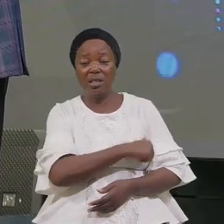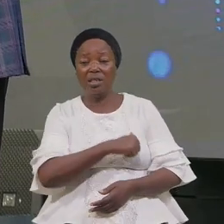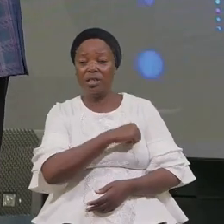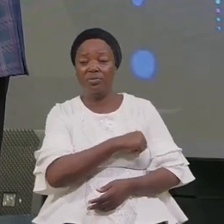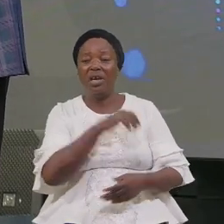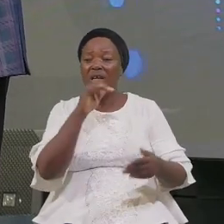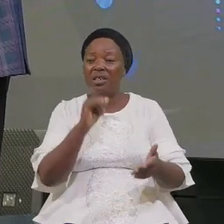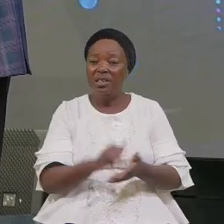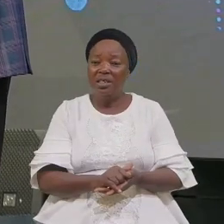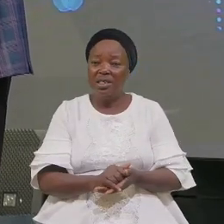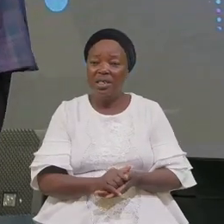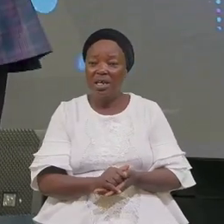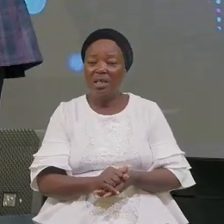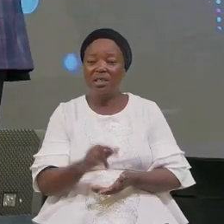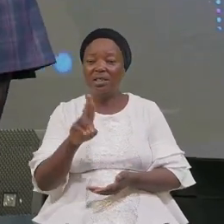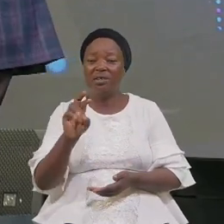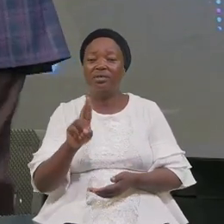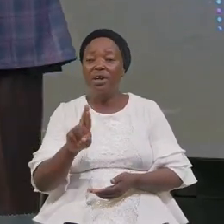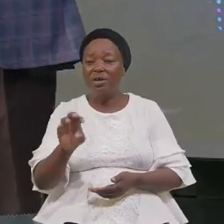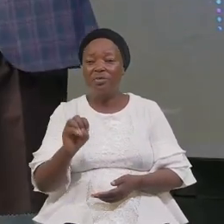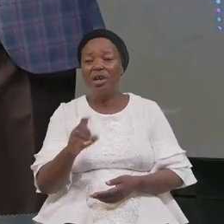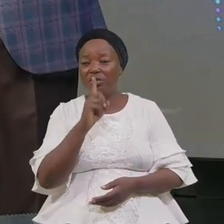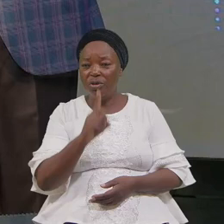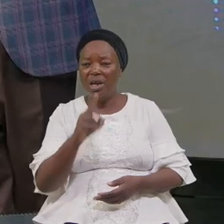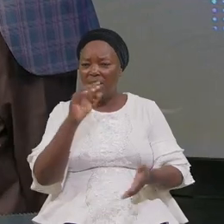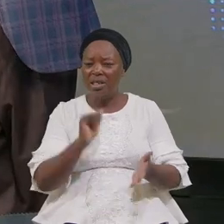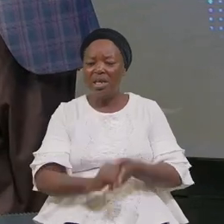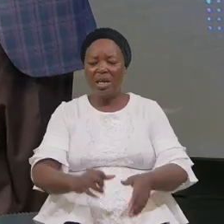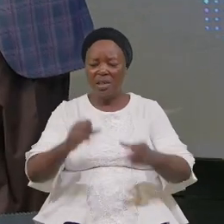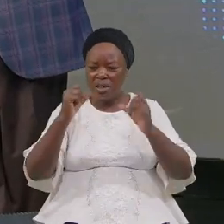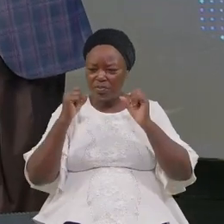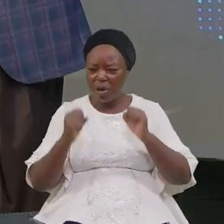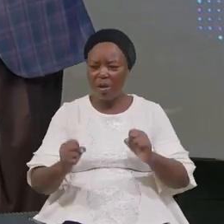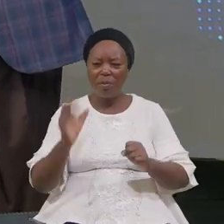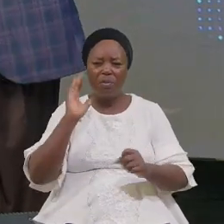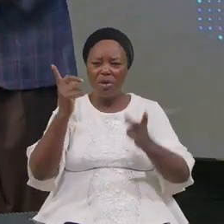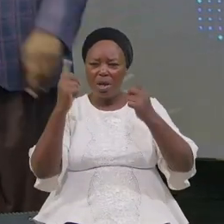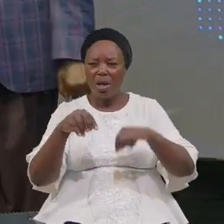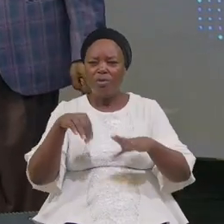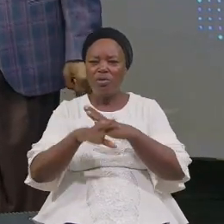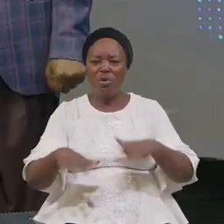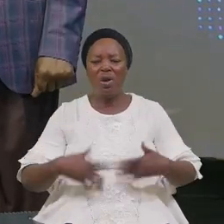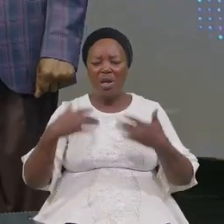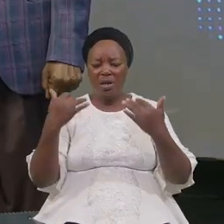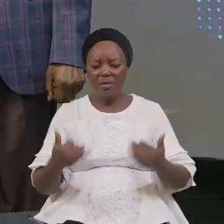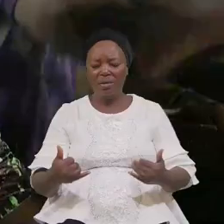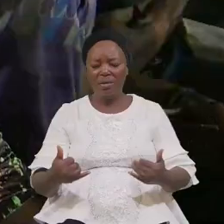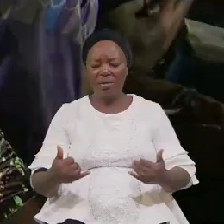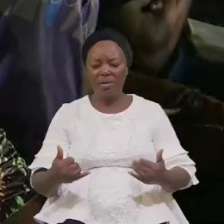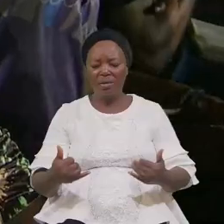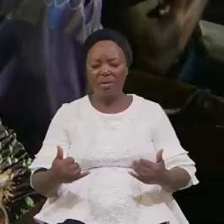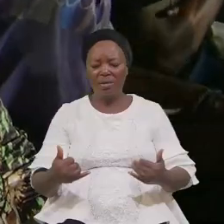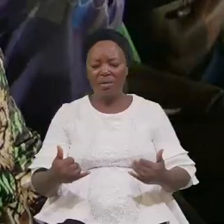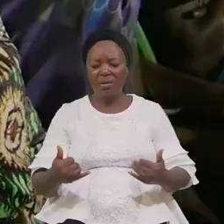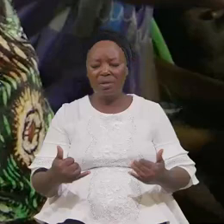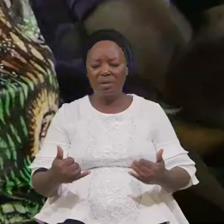that reassurance, that power will come to your life tonight in Jesus' name.